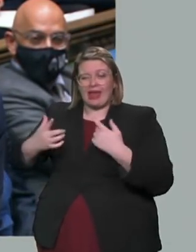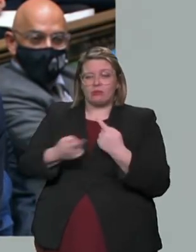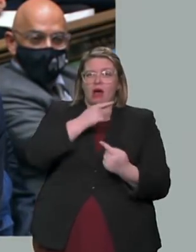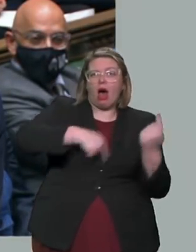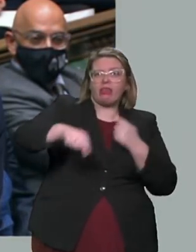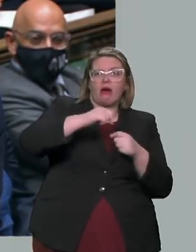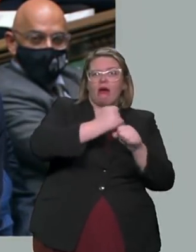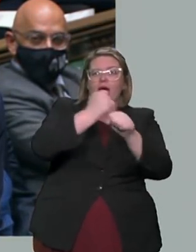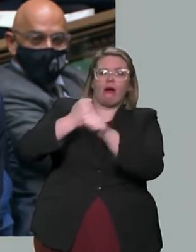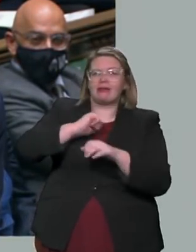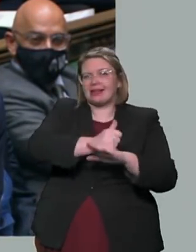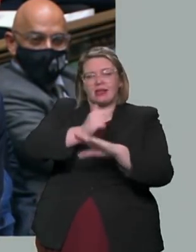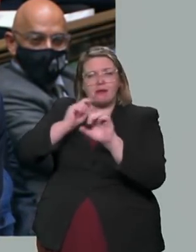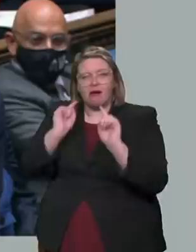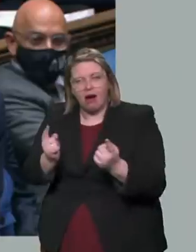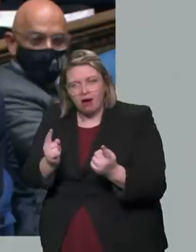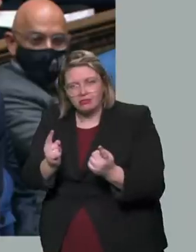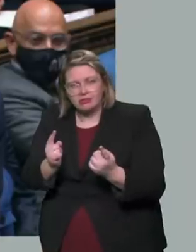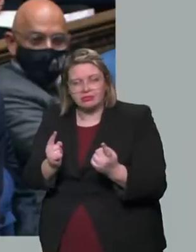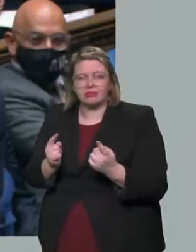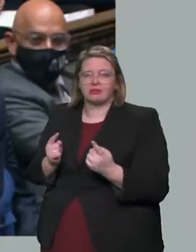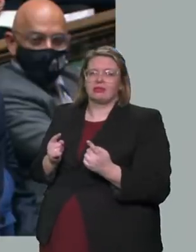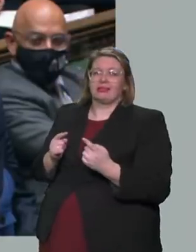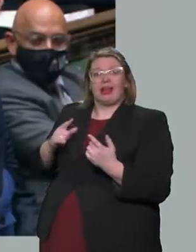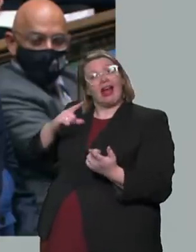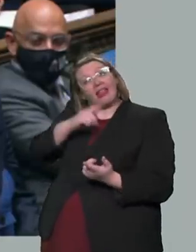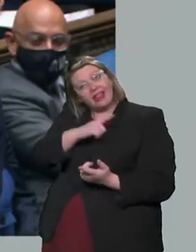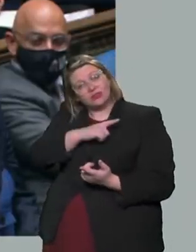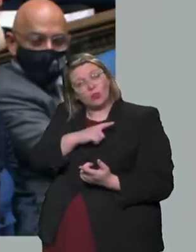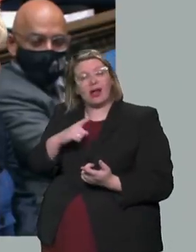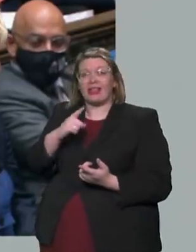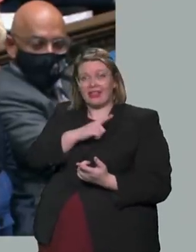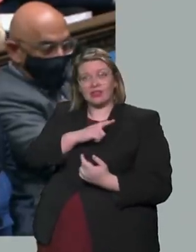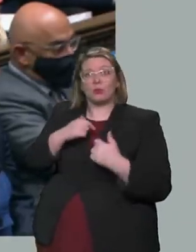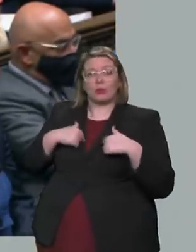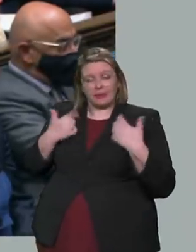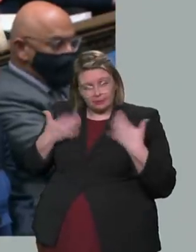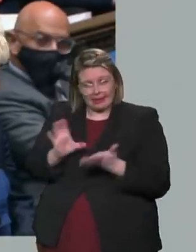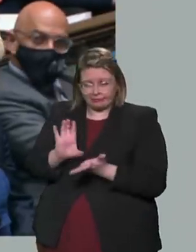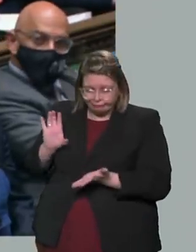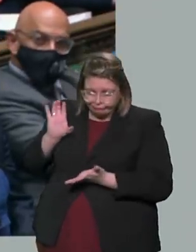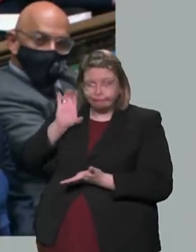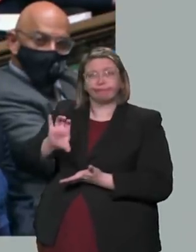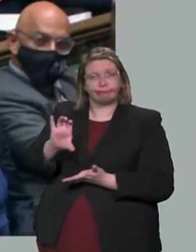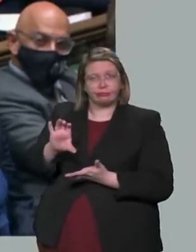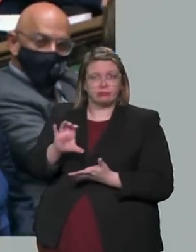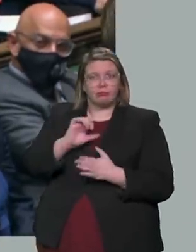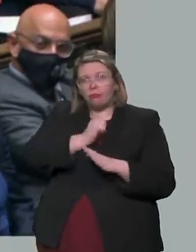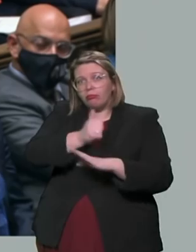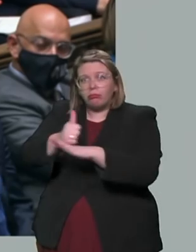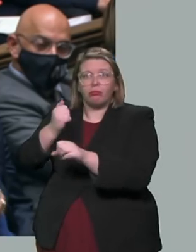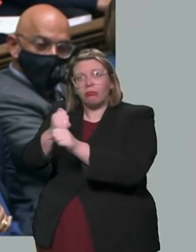infrastructure to go with it, Mr. Speaker, and that's why we have a colossal programme of infrastructure investment, the